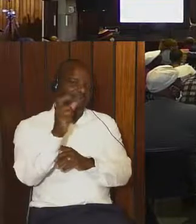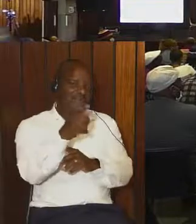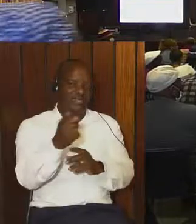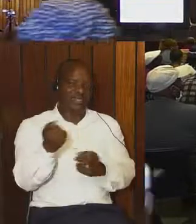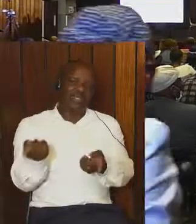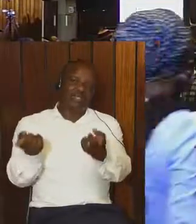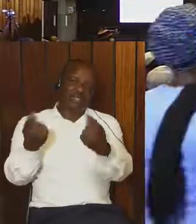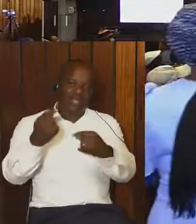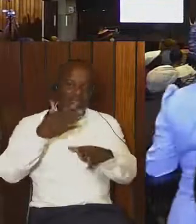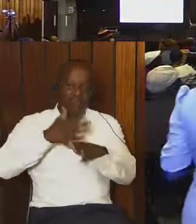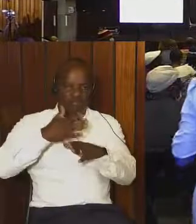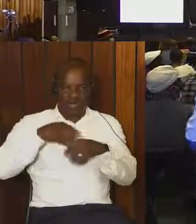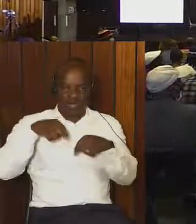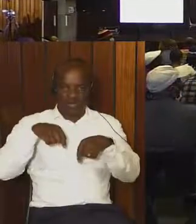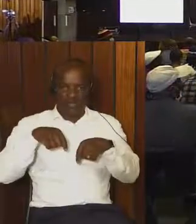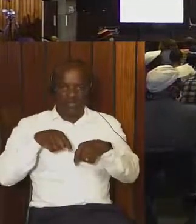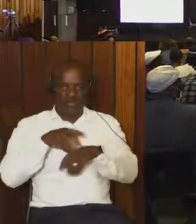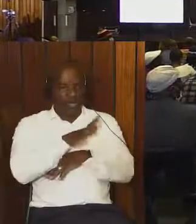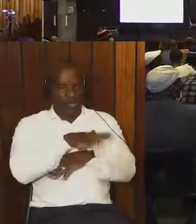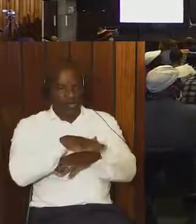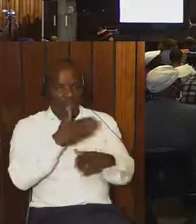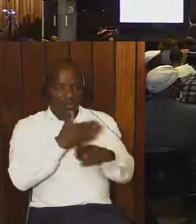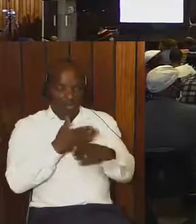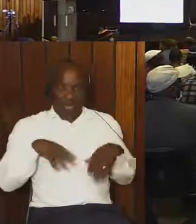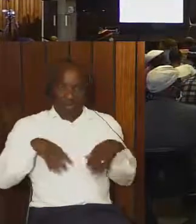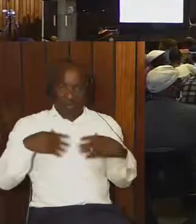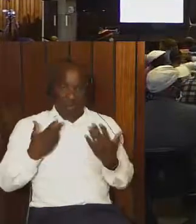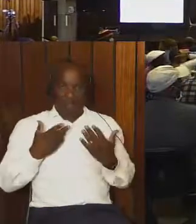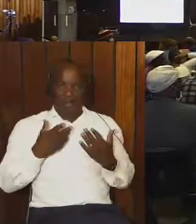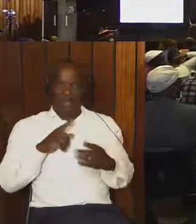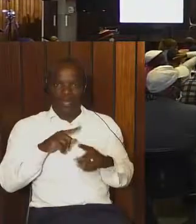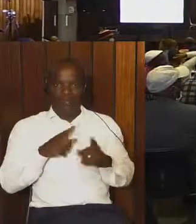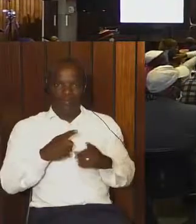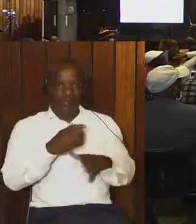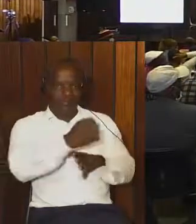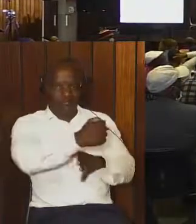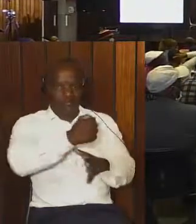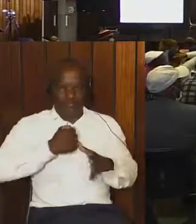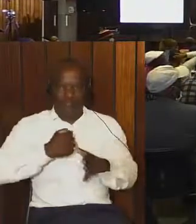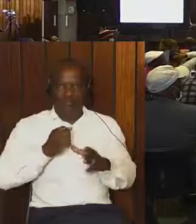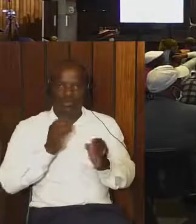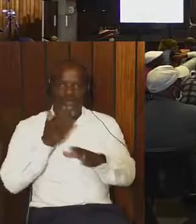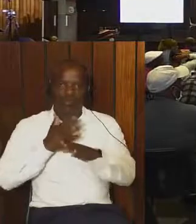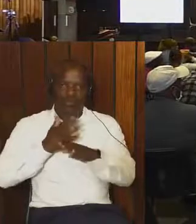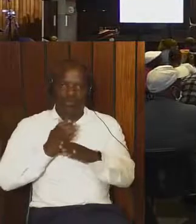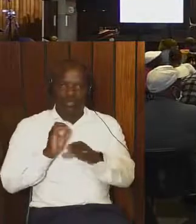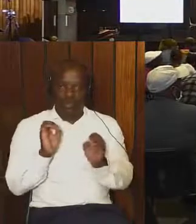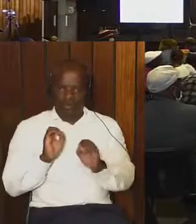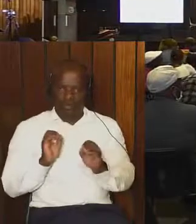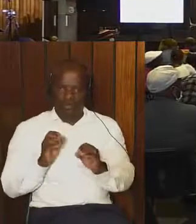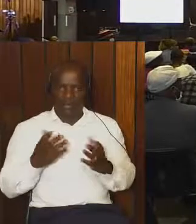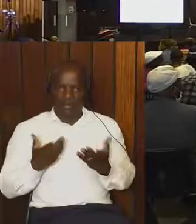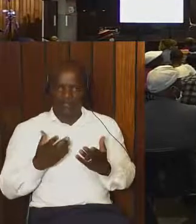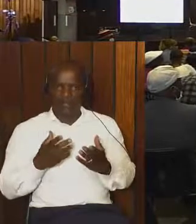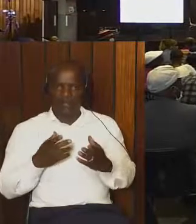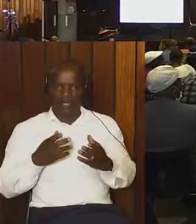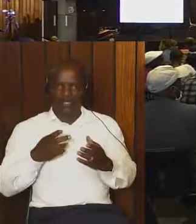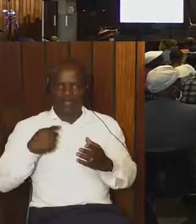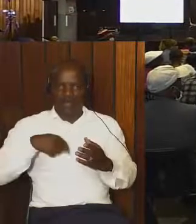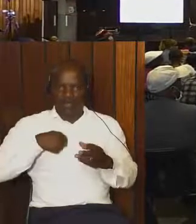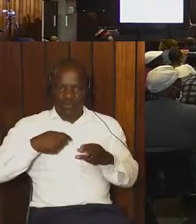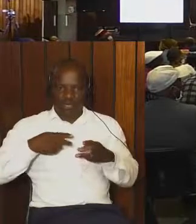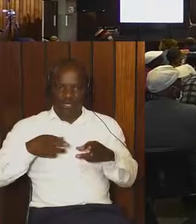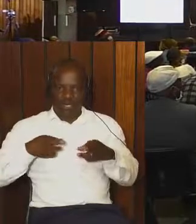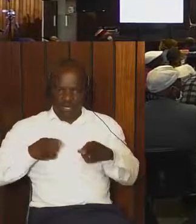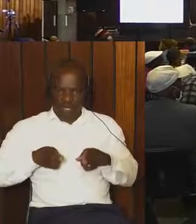bona ba benefitang and then rona re le mole ha re benefit next ne re batlo tseba gore rona ha re tswa mo re le jaaka mo gaufi le tsela ele ro